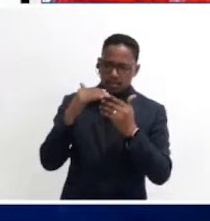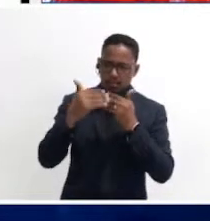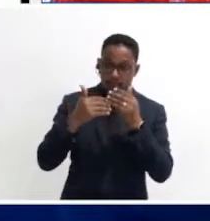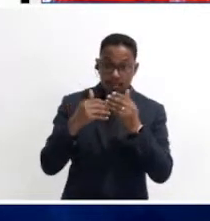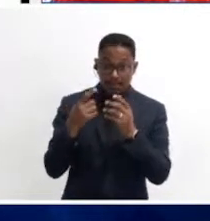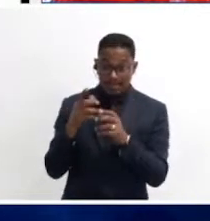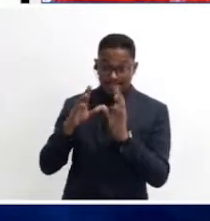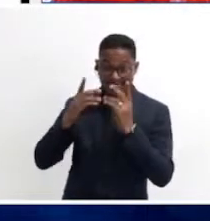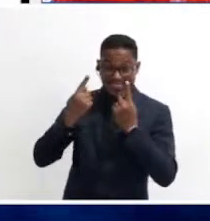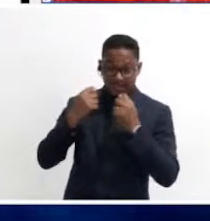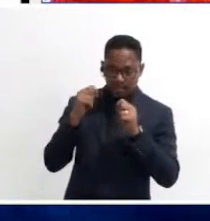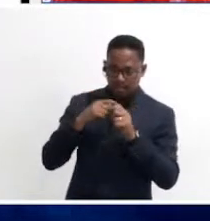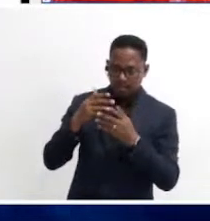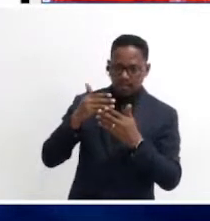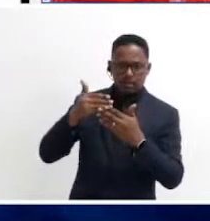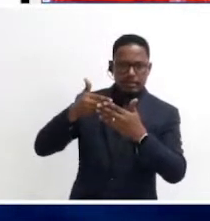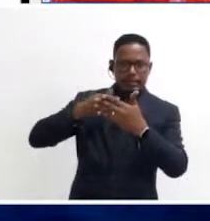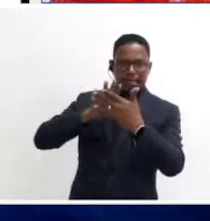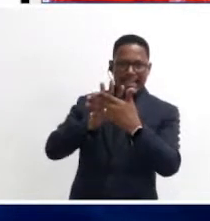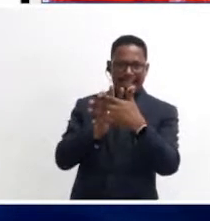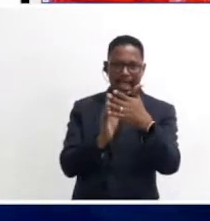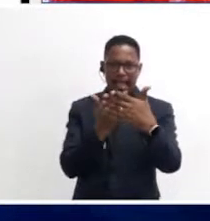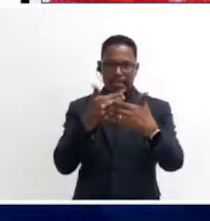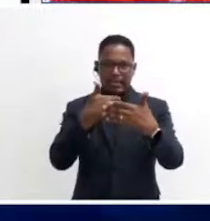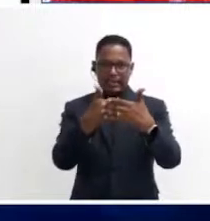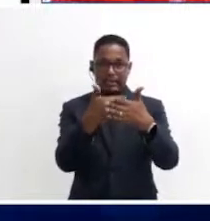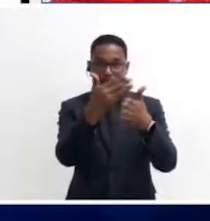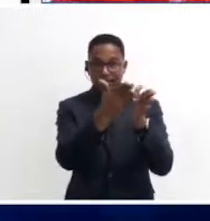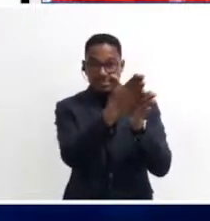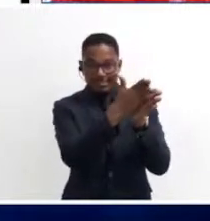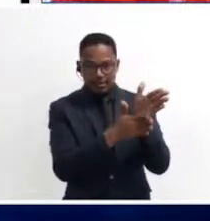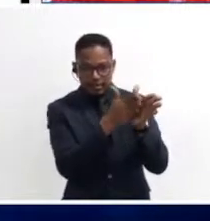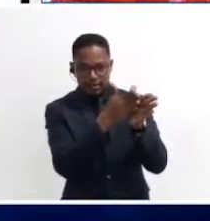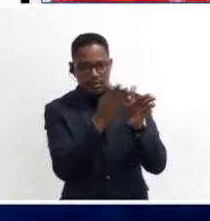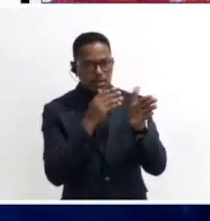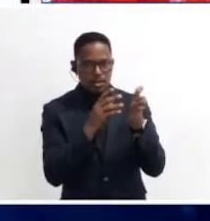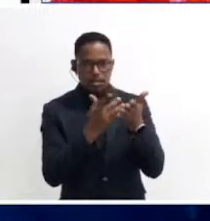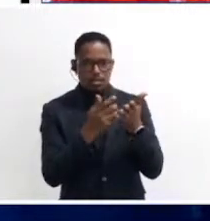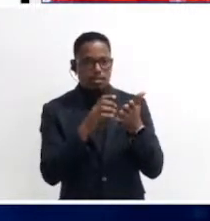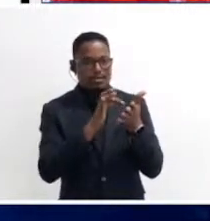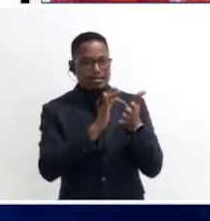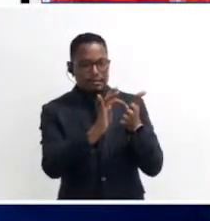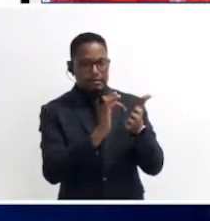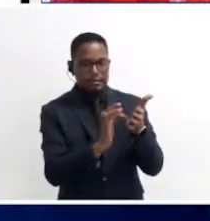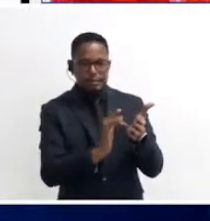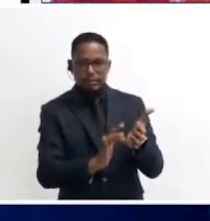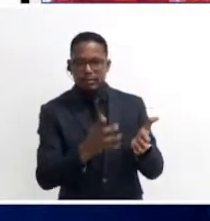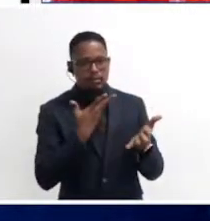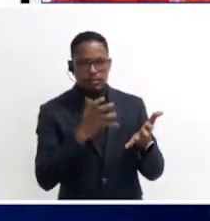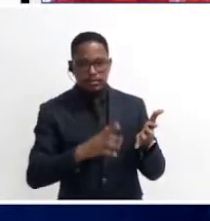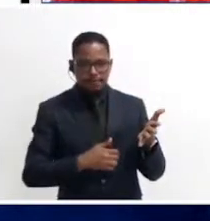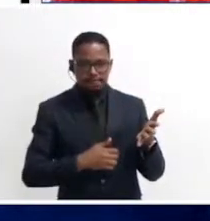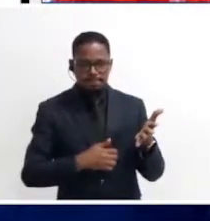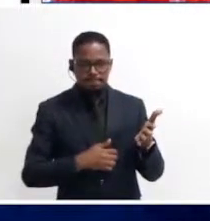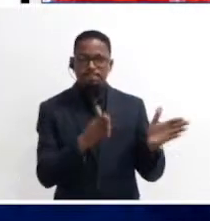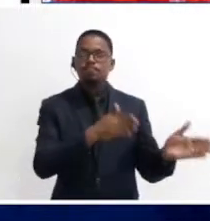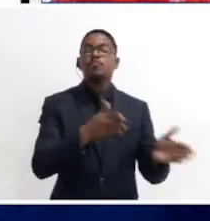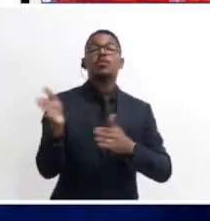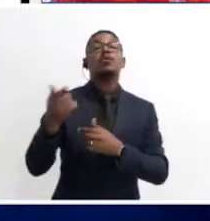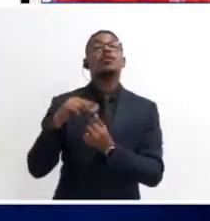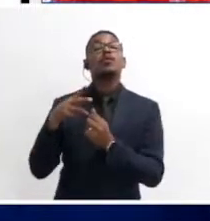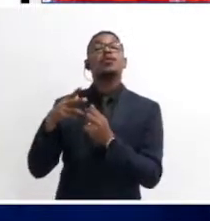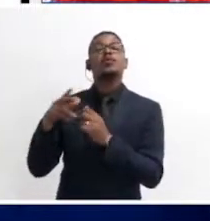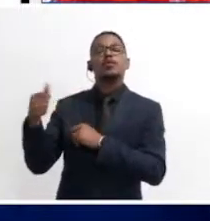So the next building block is, we call it dicing. So that's the step that cuts the wafer into